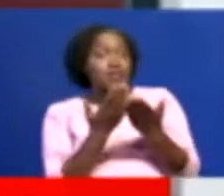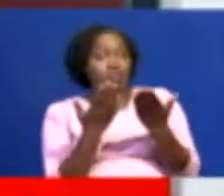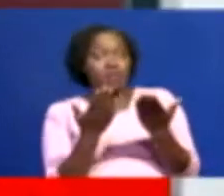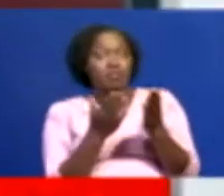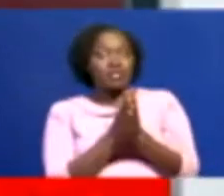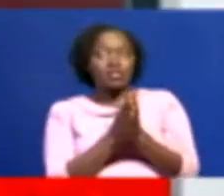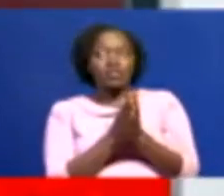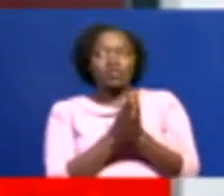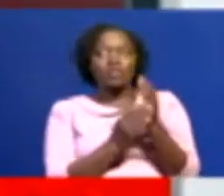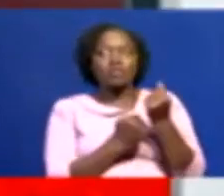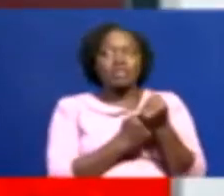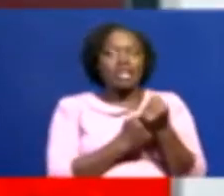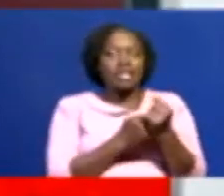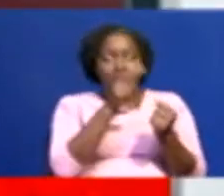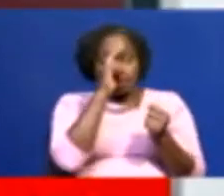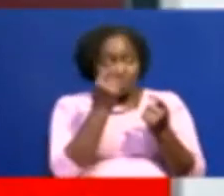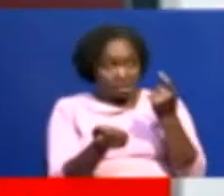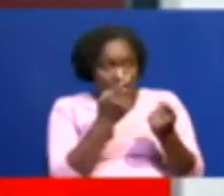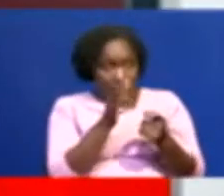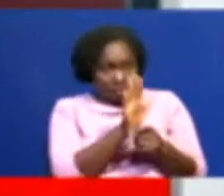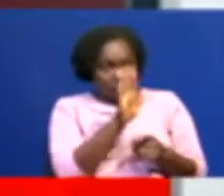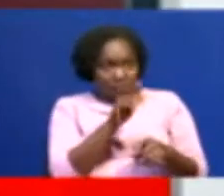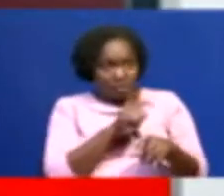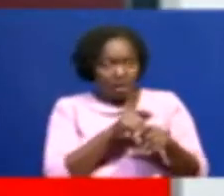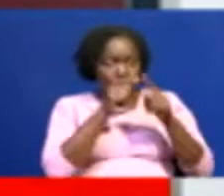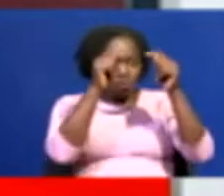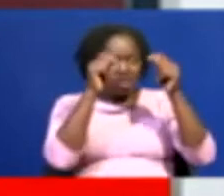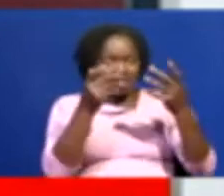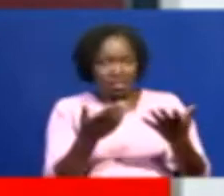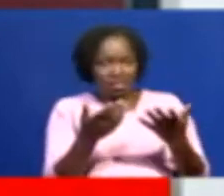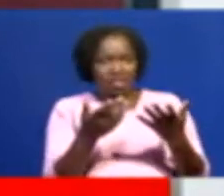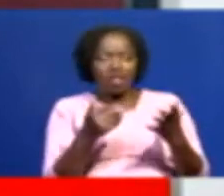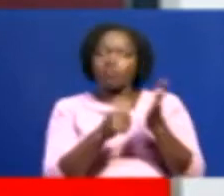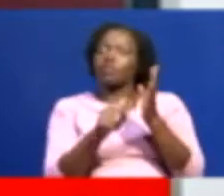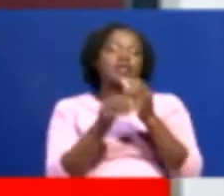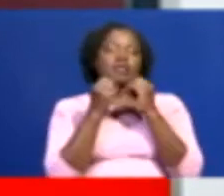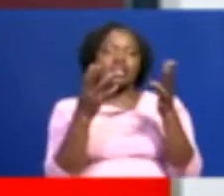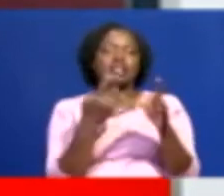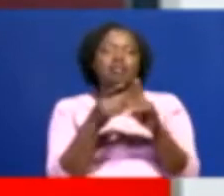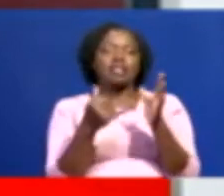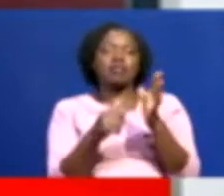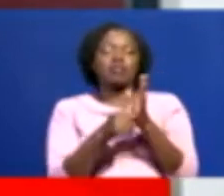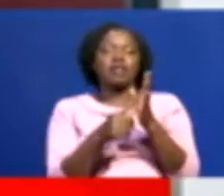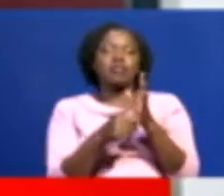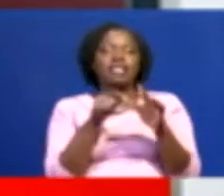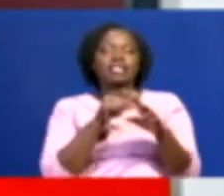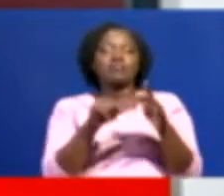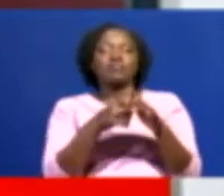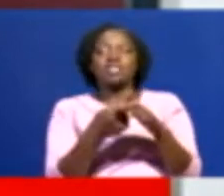advocate here, Lenga, the police are arguing on their side. When you picket, there is no problem. But the problem comes when you